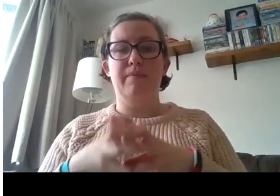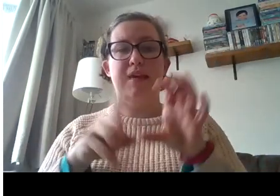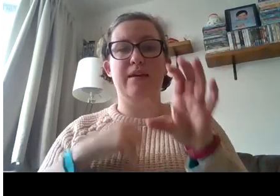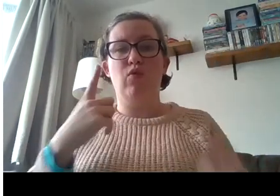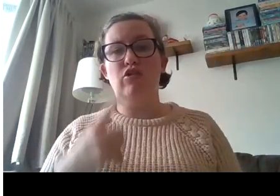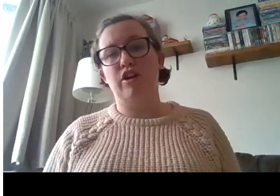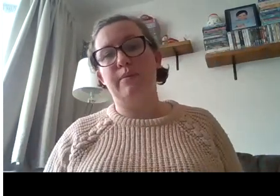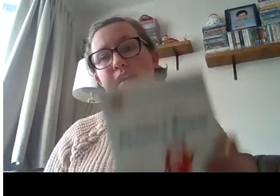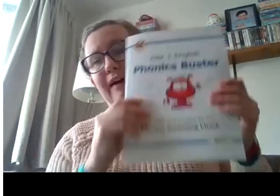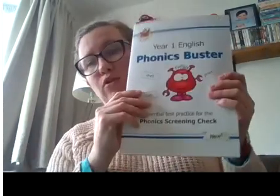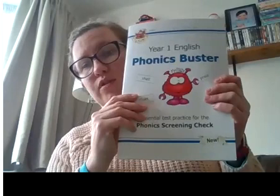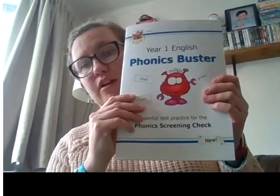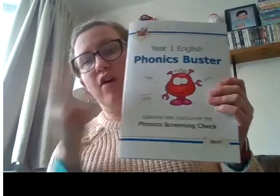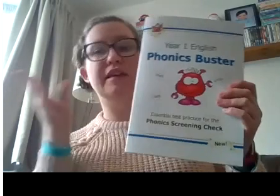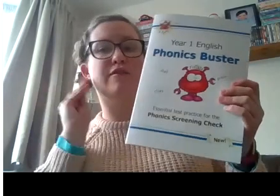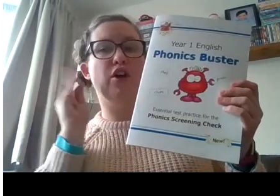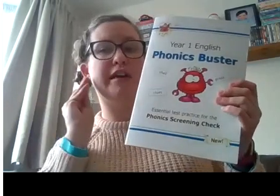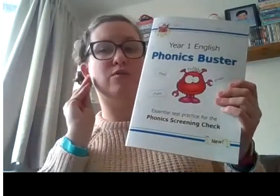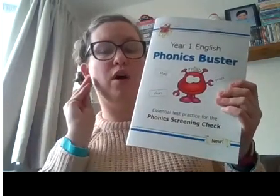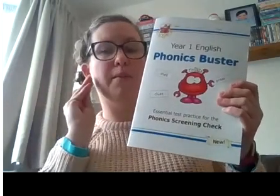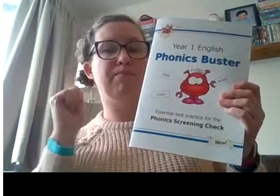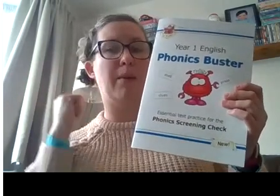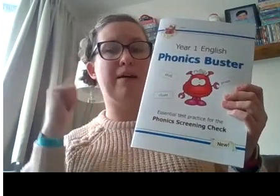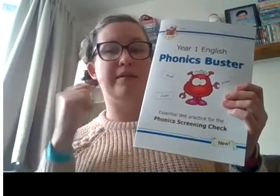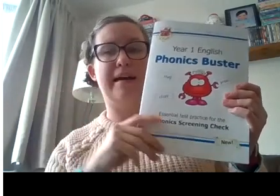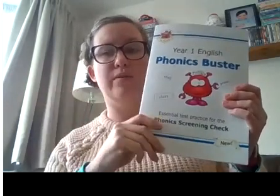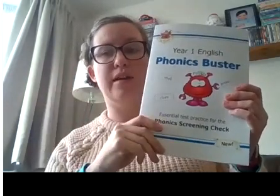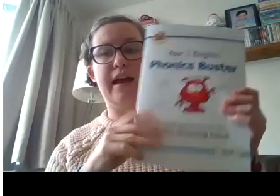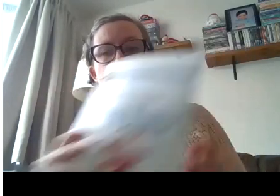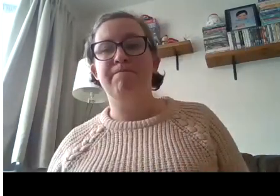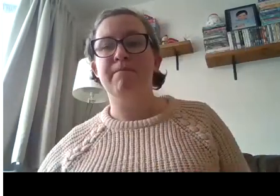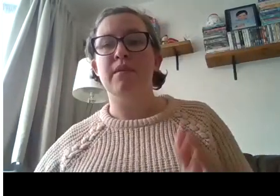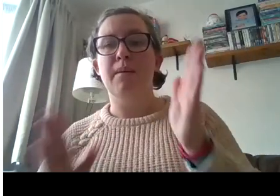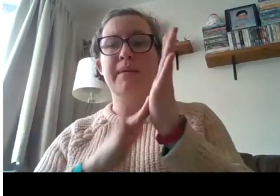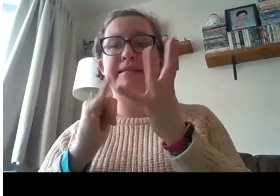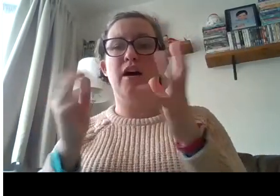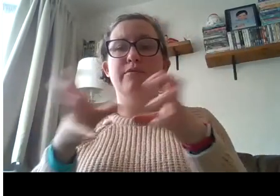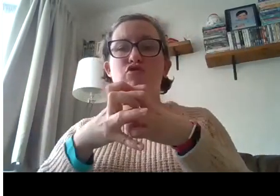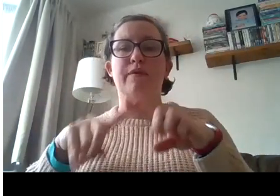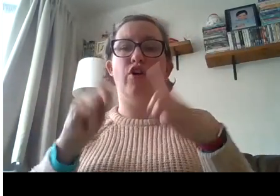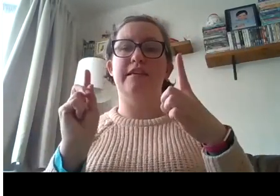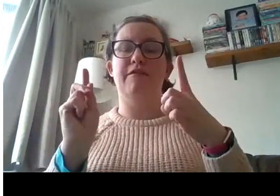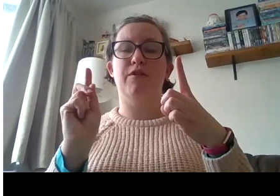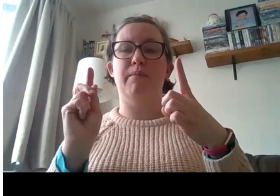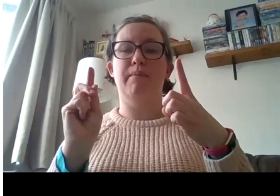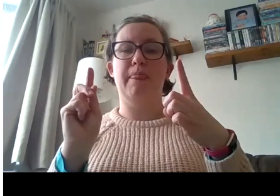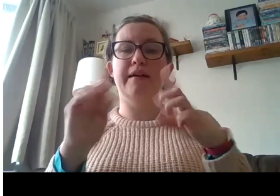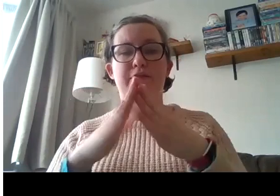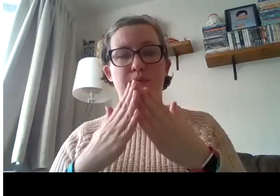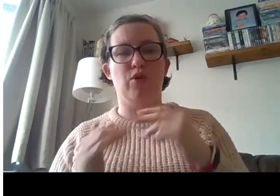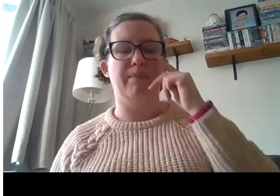group, the year 1 group, have also got this phonics one about sounds. Okay, Miss Symes' group have got a